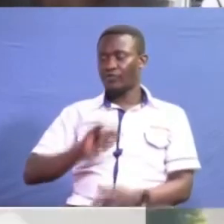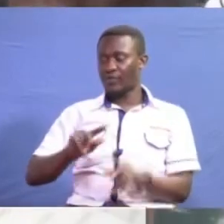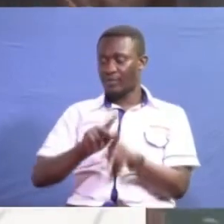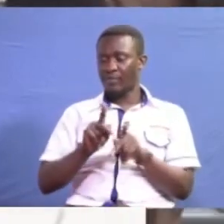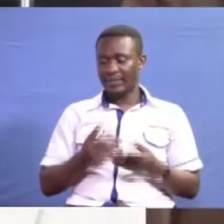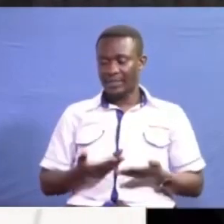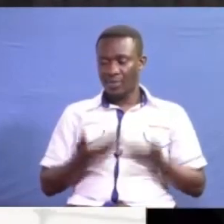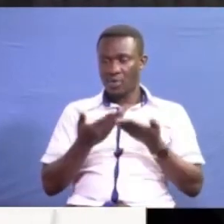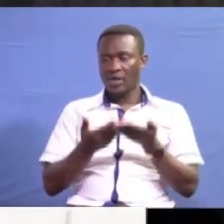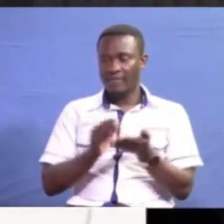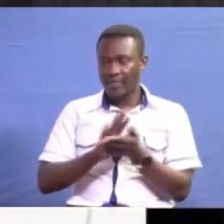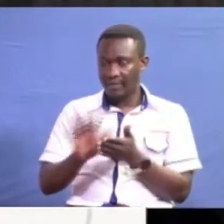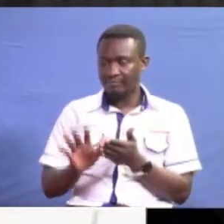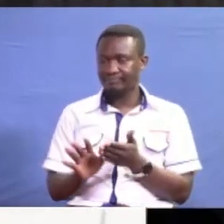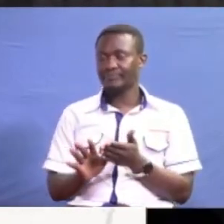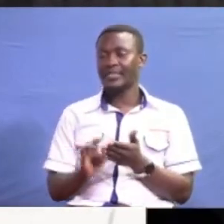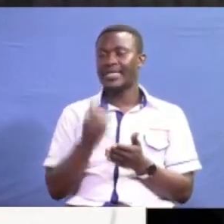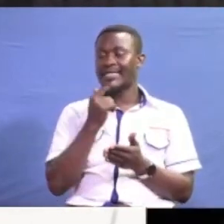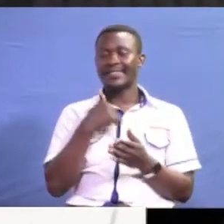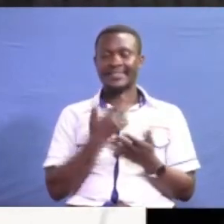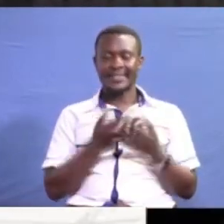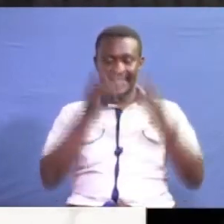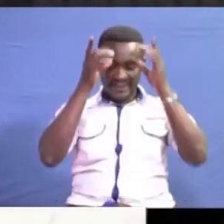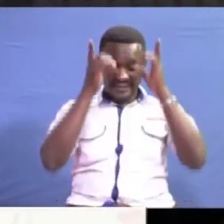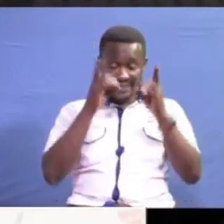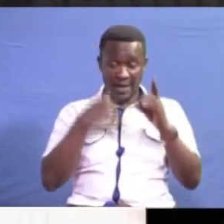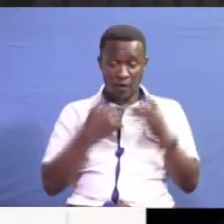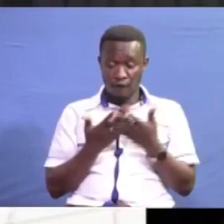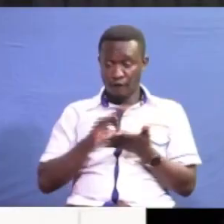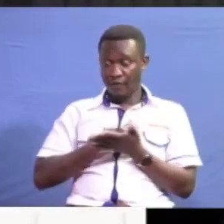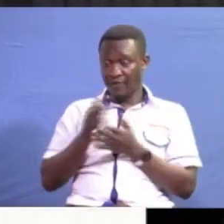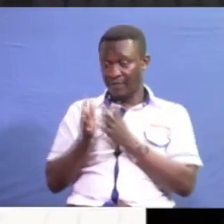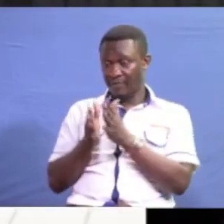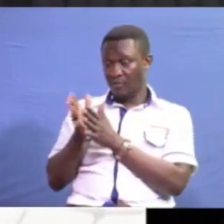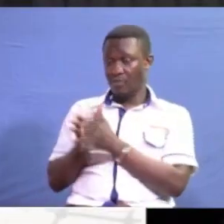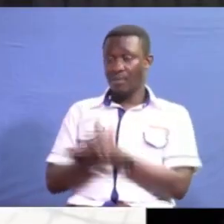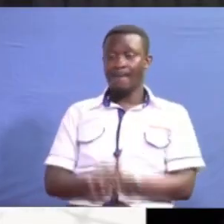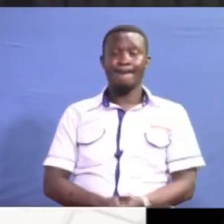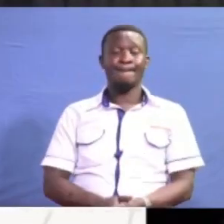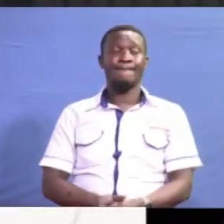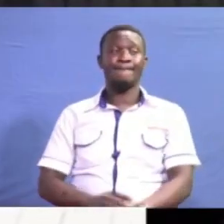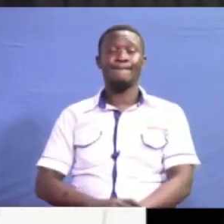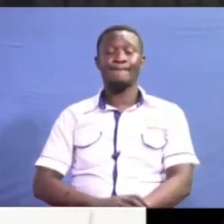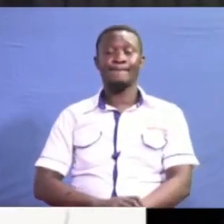will present their submissions, deciding the fate of the contingency funding plan. Diana Nashipai, KUTV.